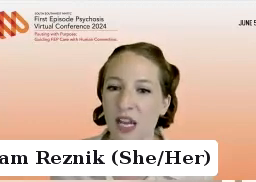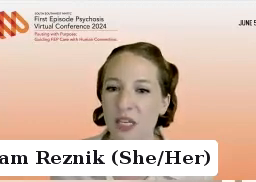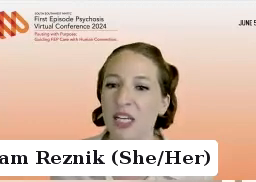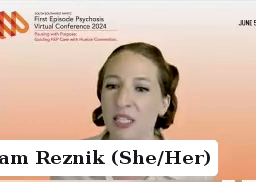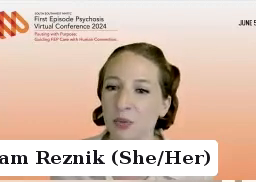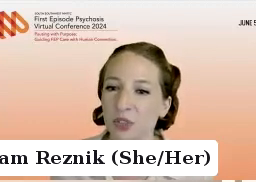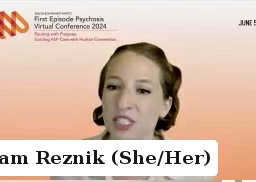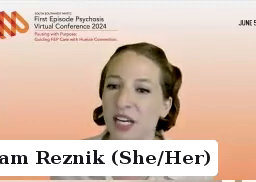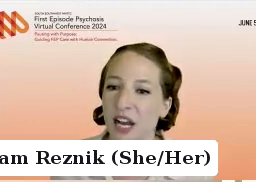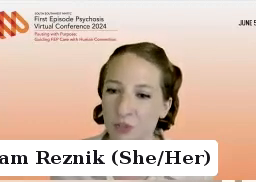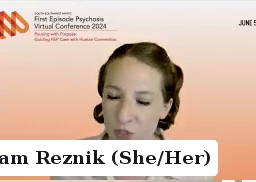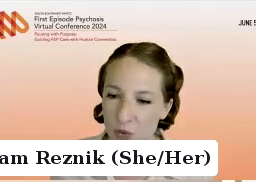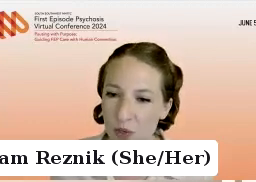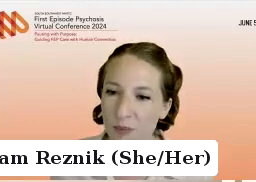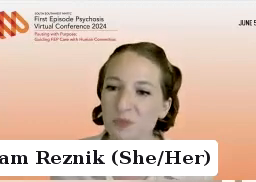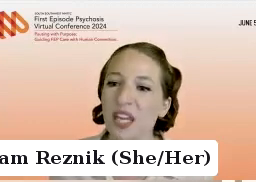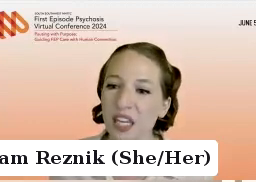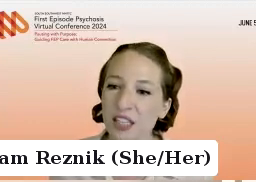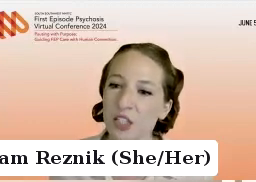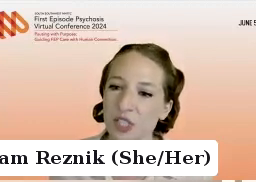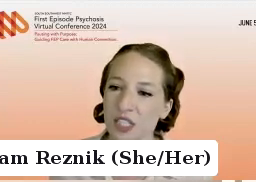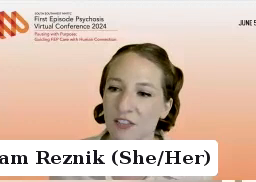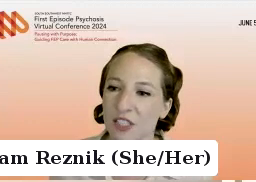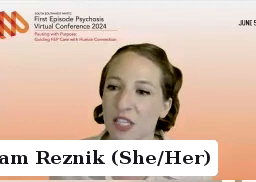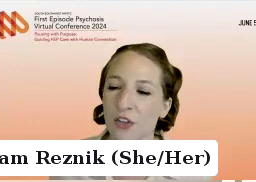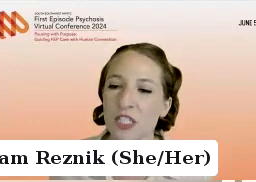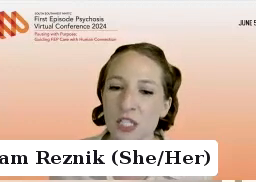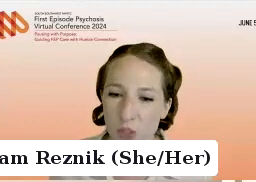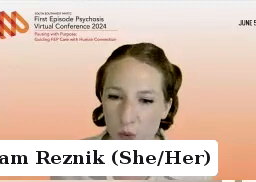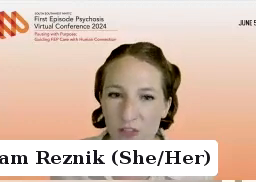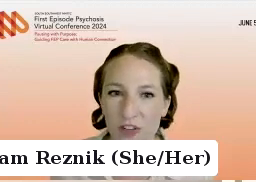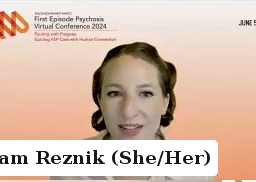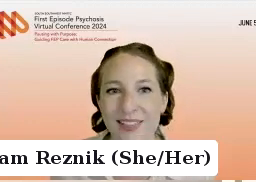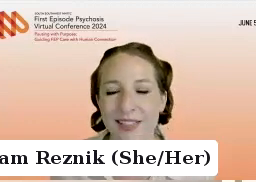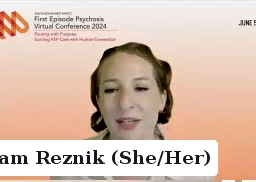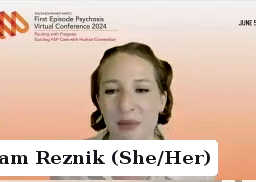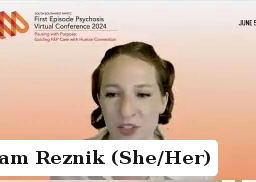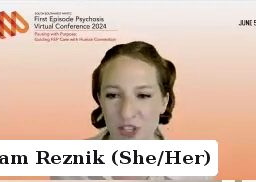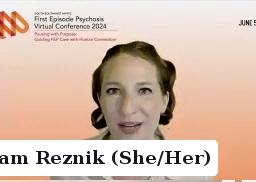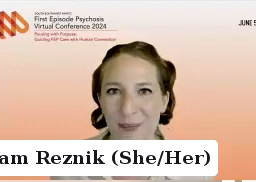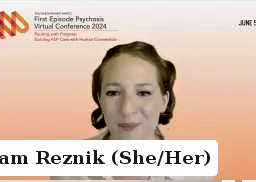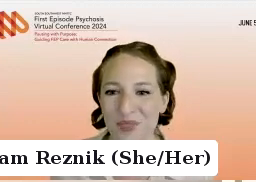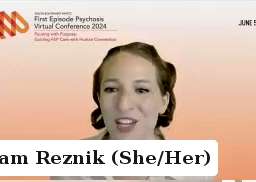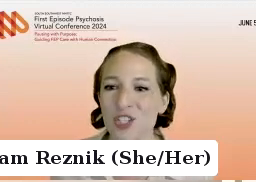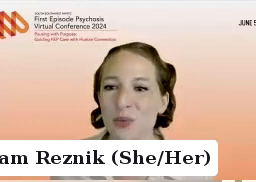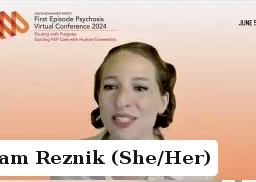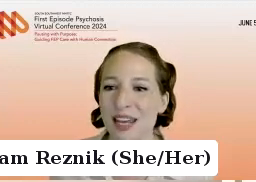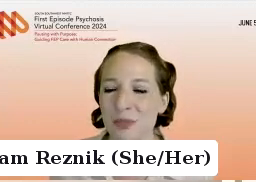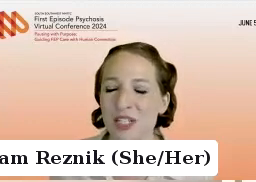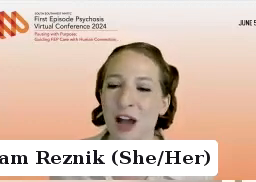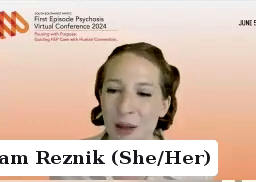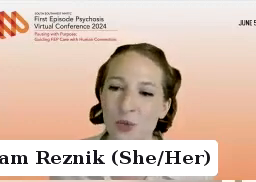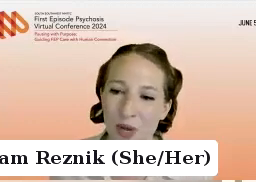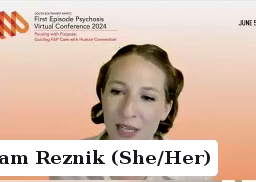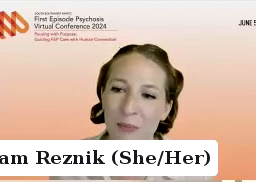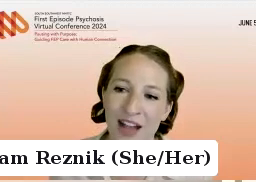of a NAMI Exemplary Psychiatrist Award and the UC Davis Health Dean's Award for Excellence in Mentoring. She was named